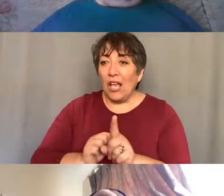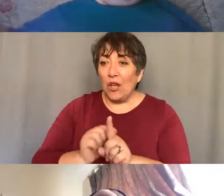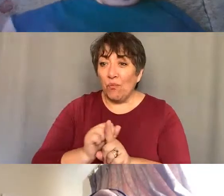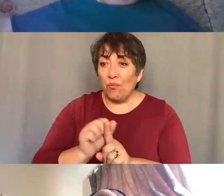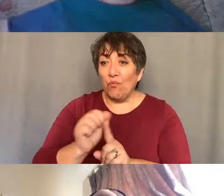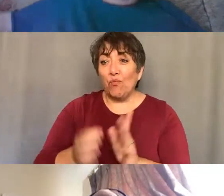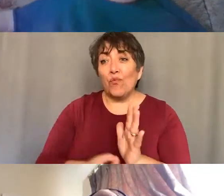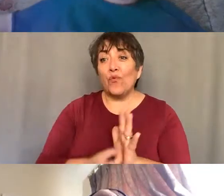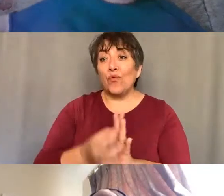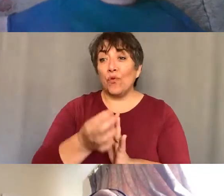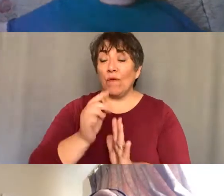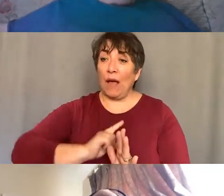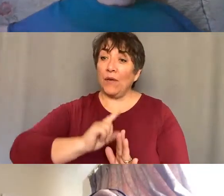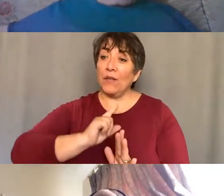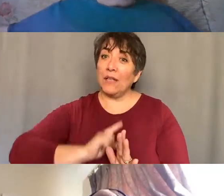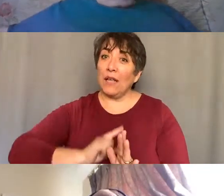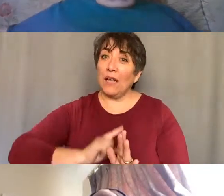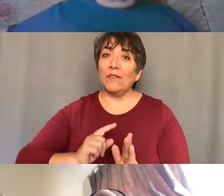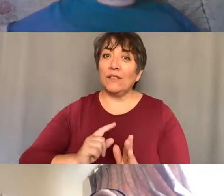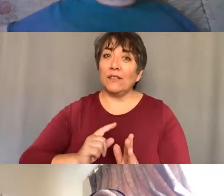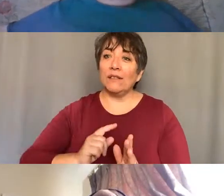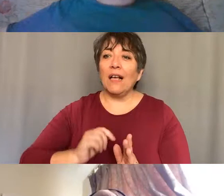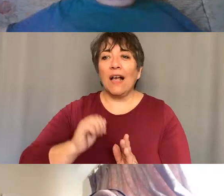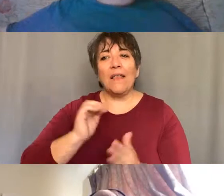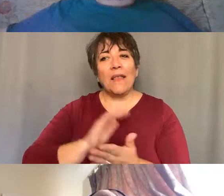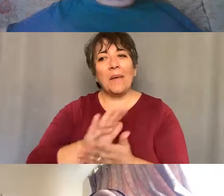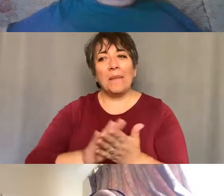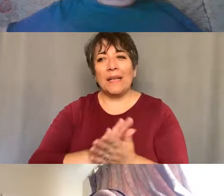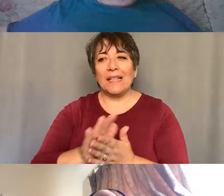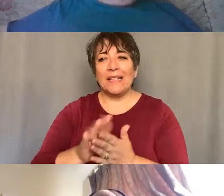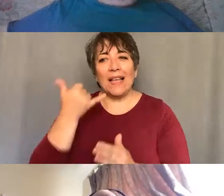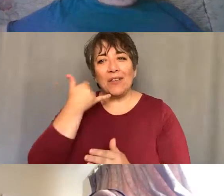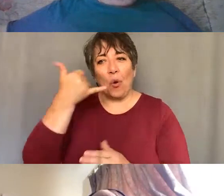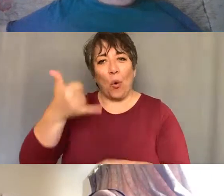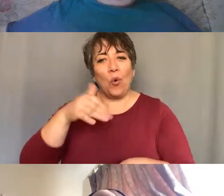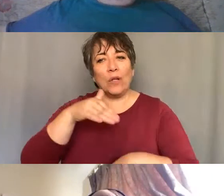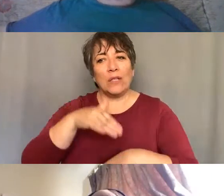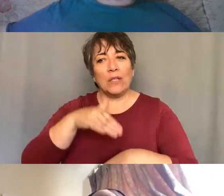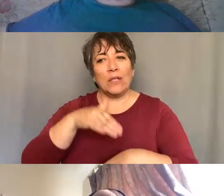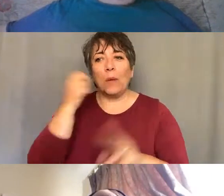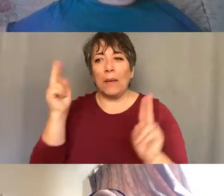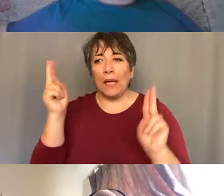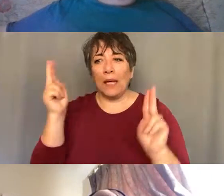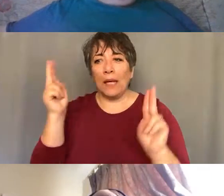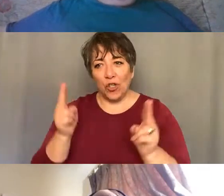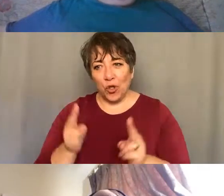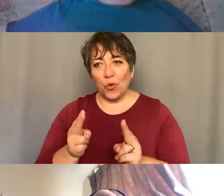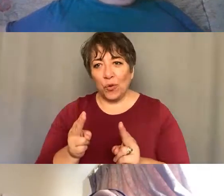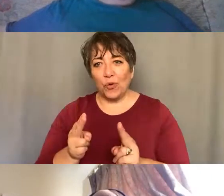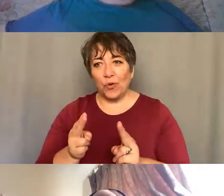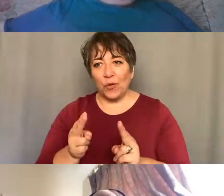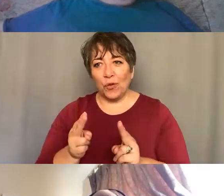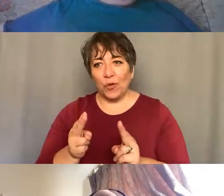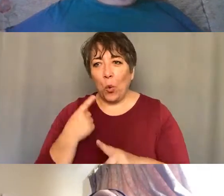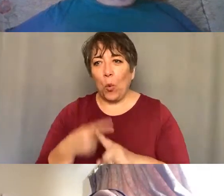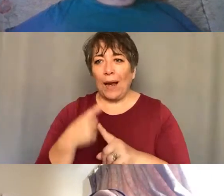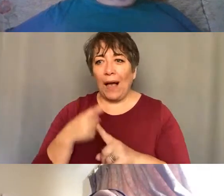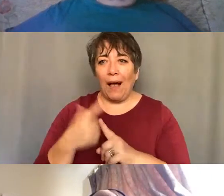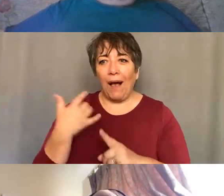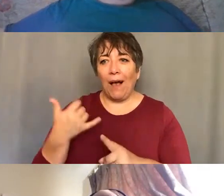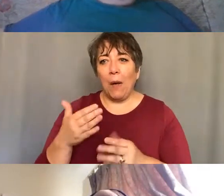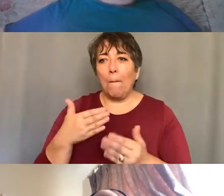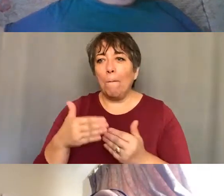from our performance, that will reduce call times. But equally as well, as I've mentioned in there, it's the alternative